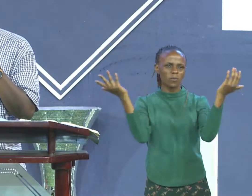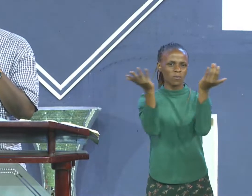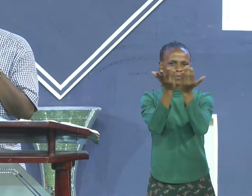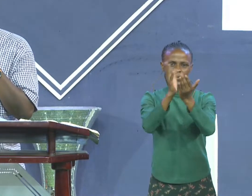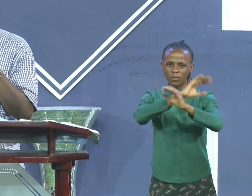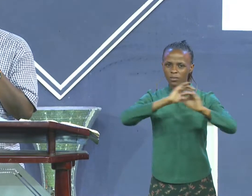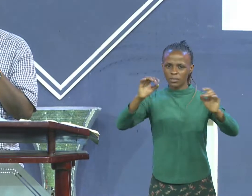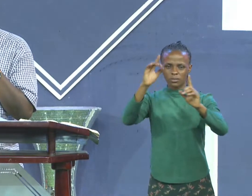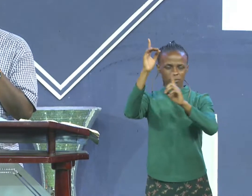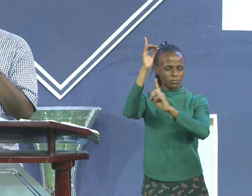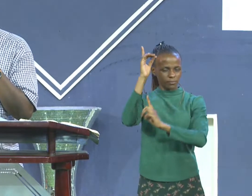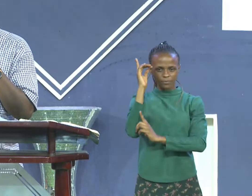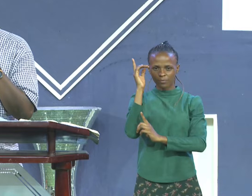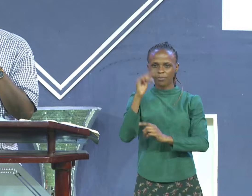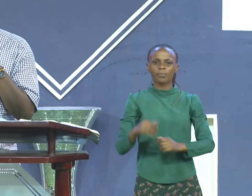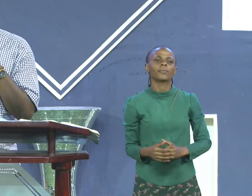They